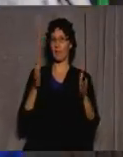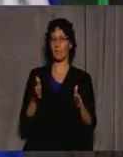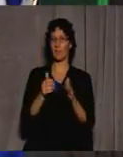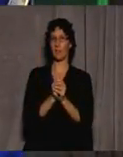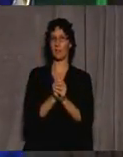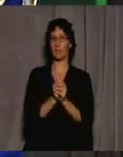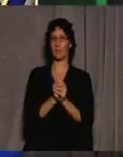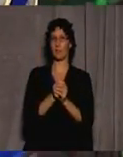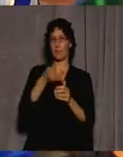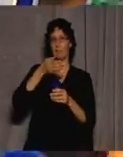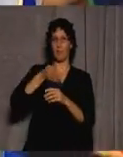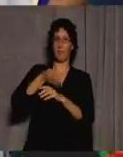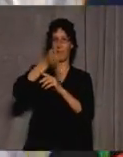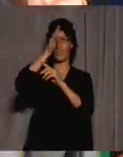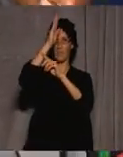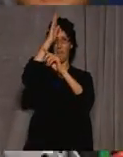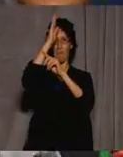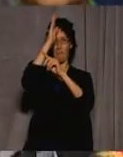fins up.